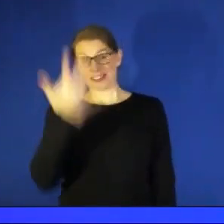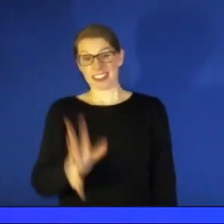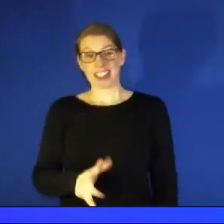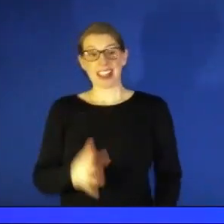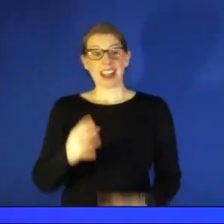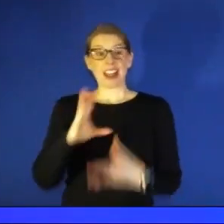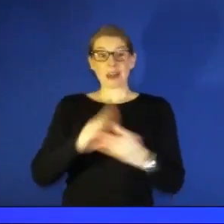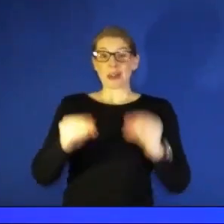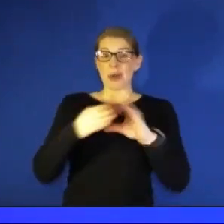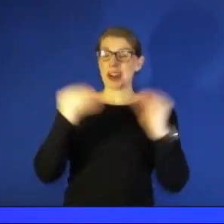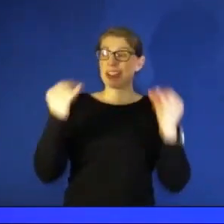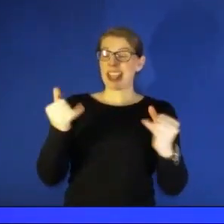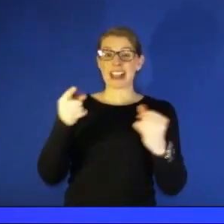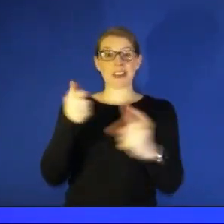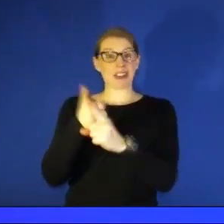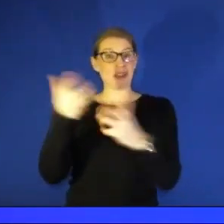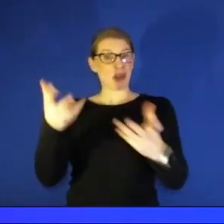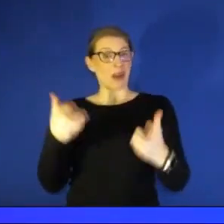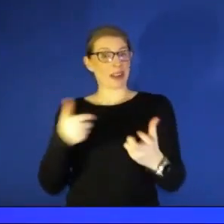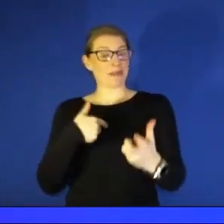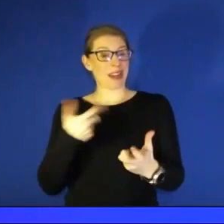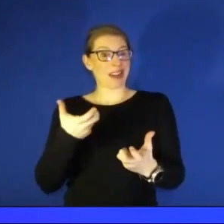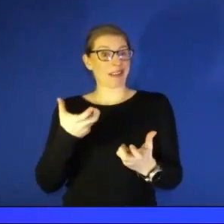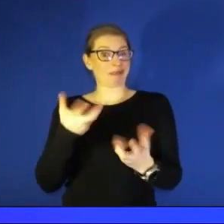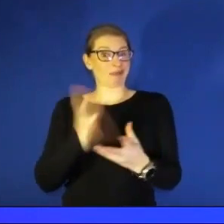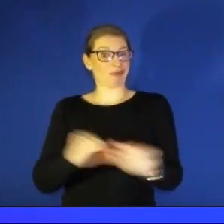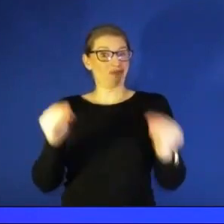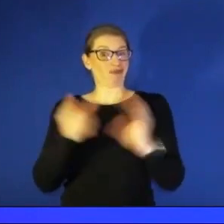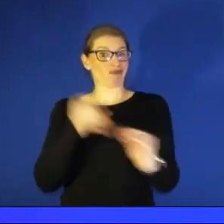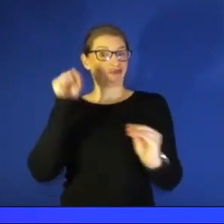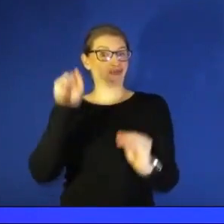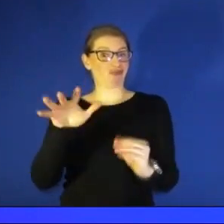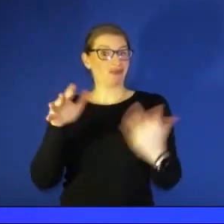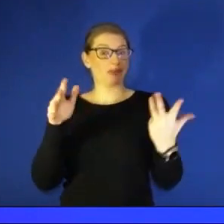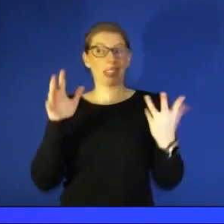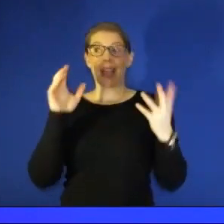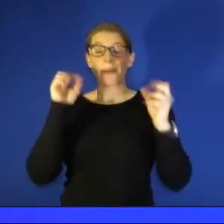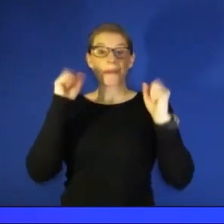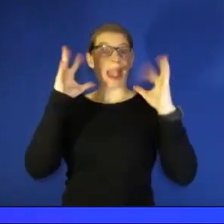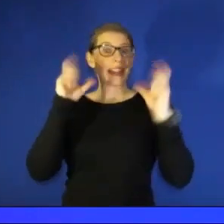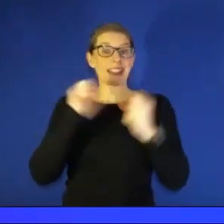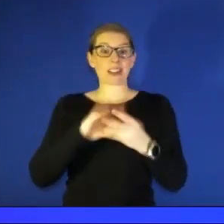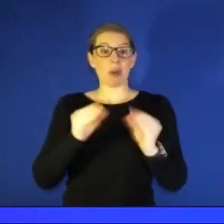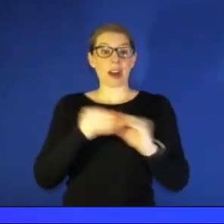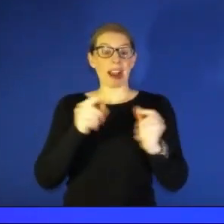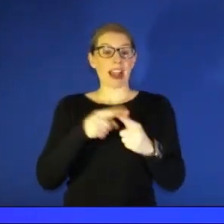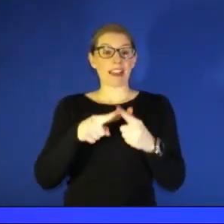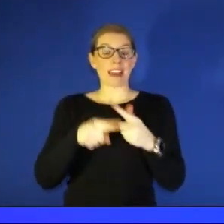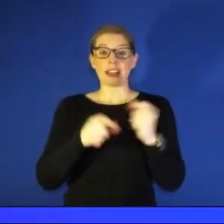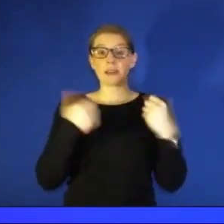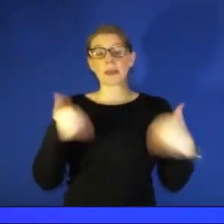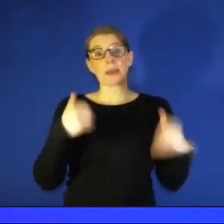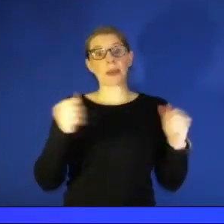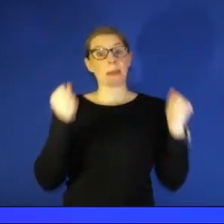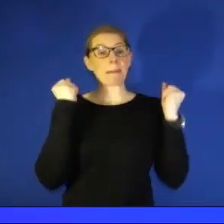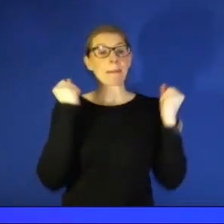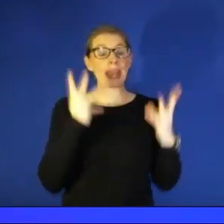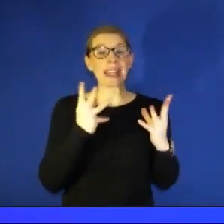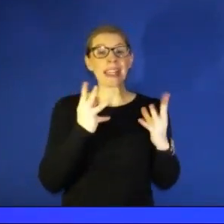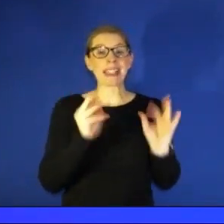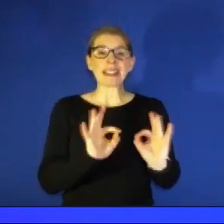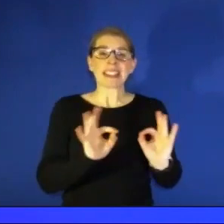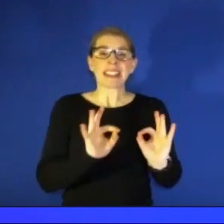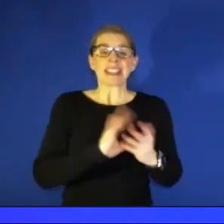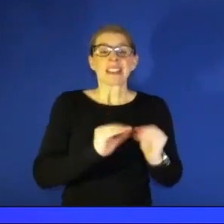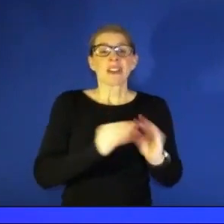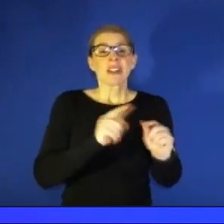I thought, gosh, there are just so many amazing stories. And then there are all the thousands of little stories that really make